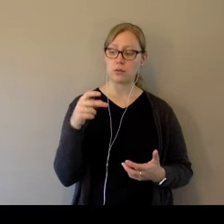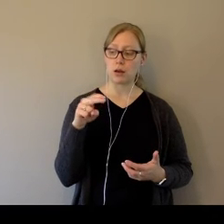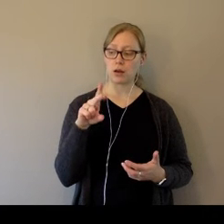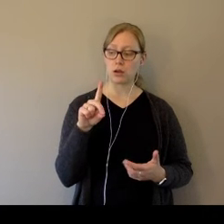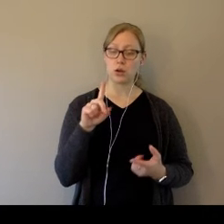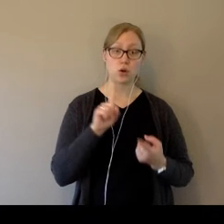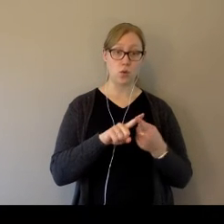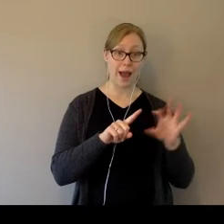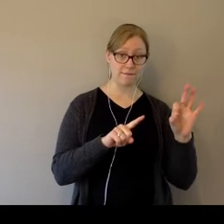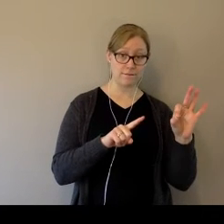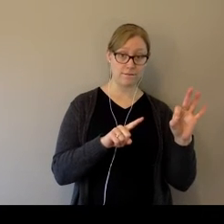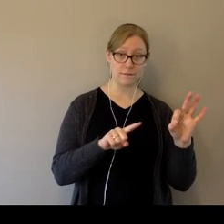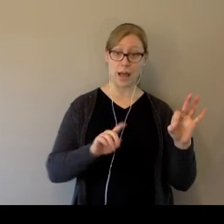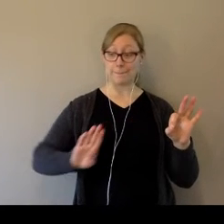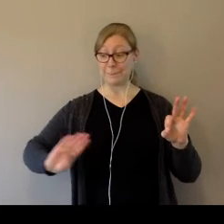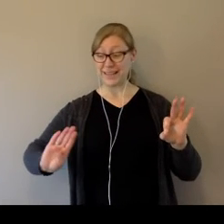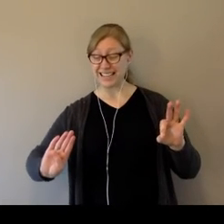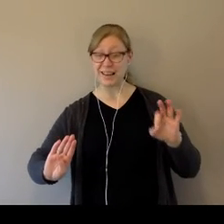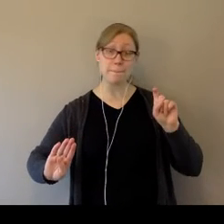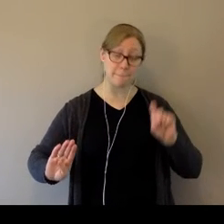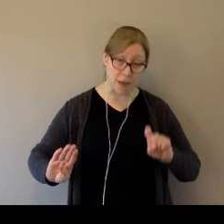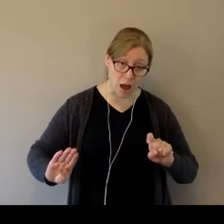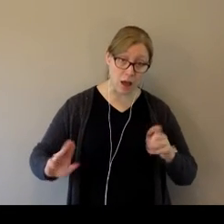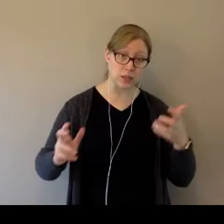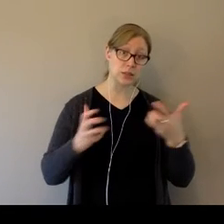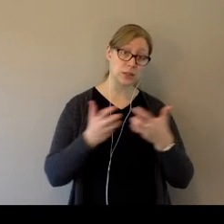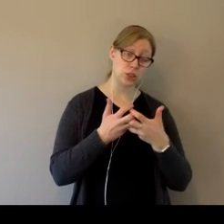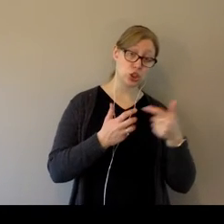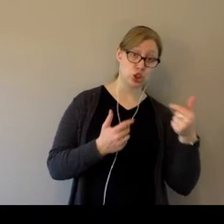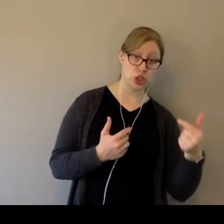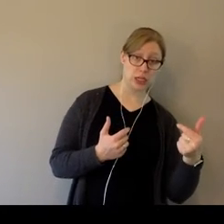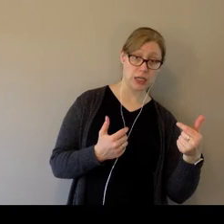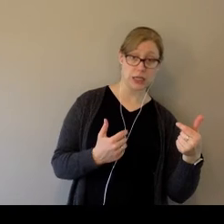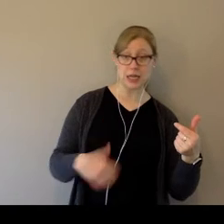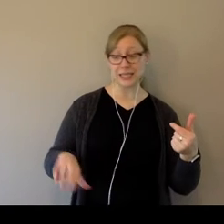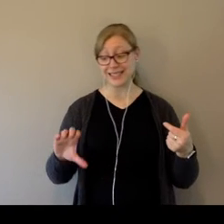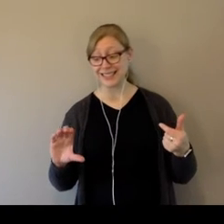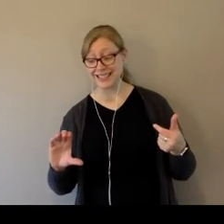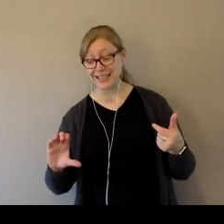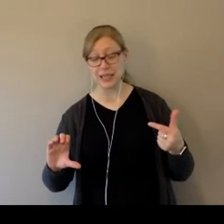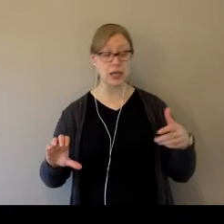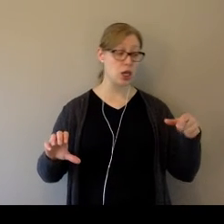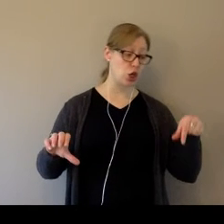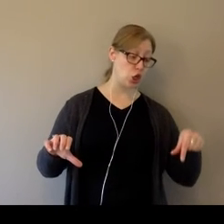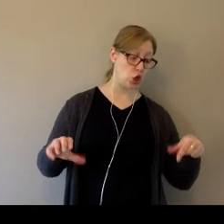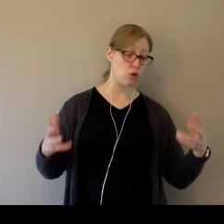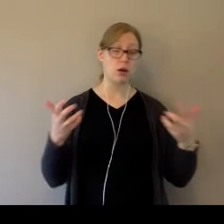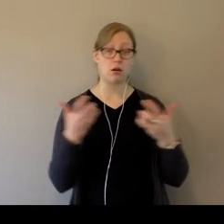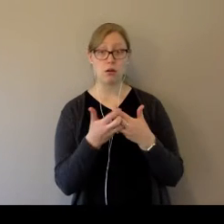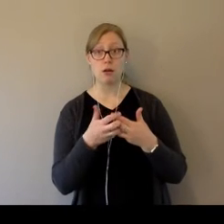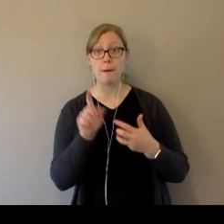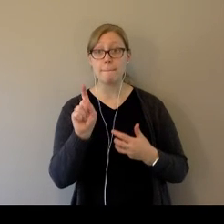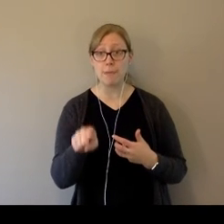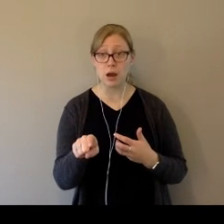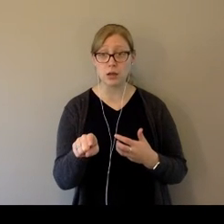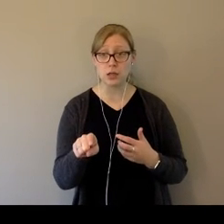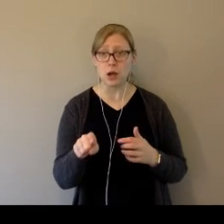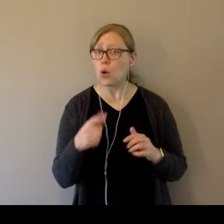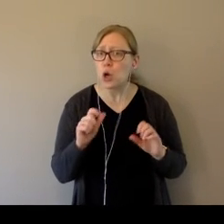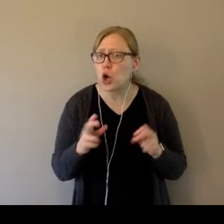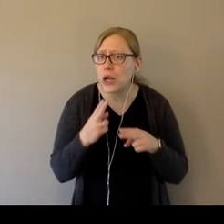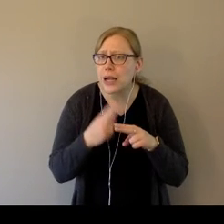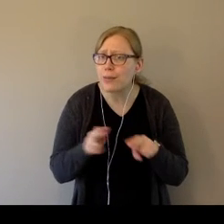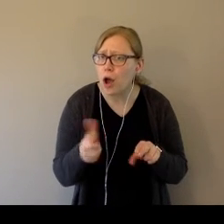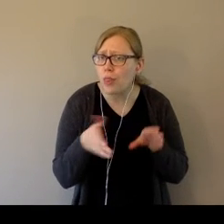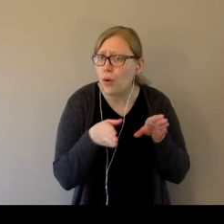to correspond to G, and C has to correspond to Q. Now there are other ways we could name it. We certainly